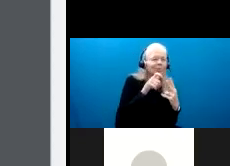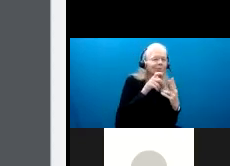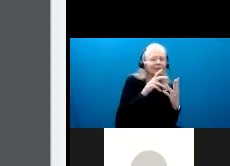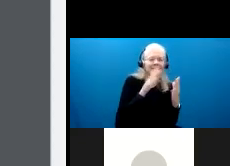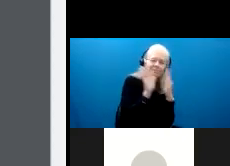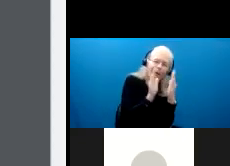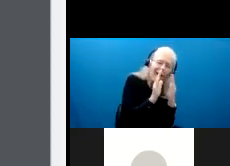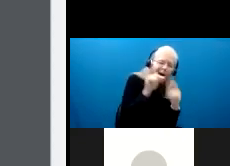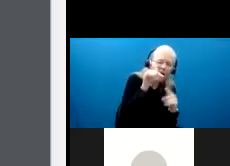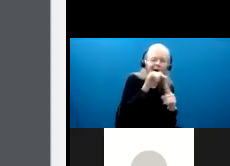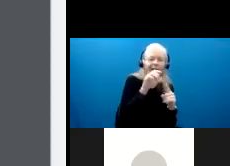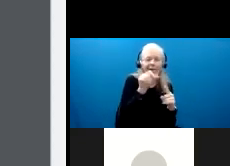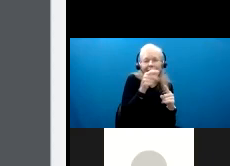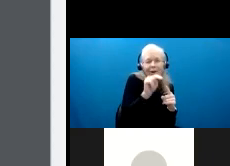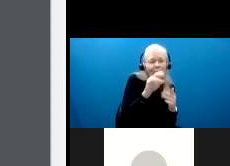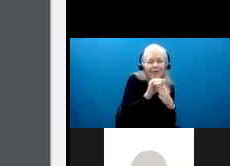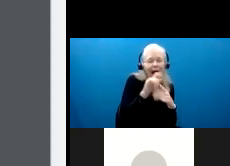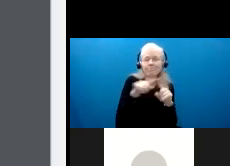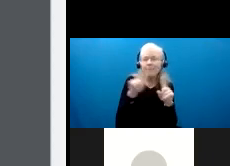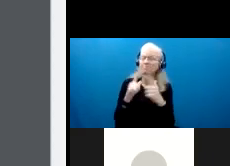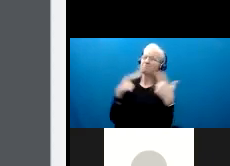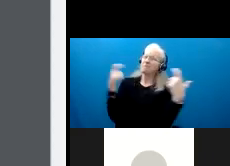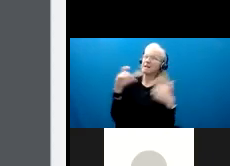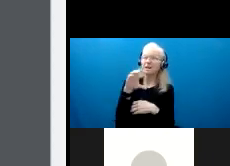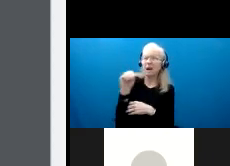like going down a dangerous path.